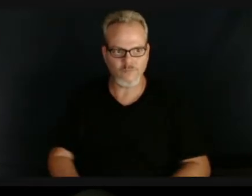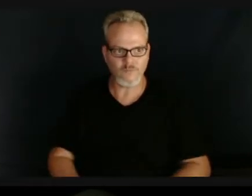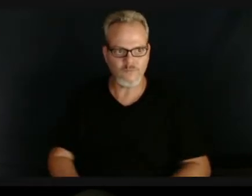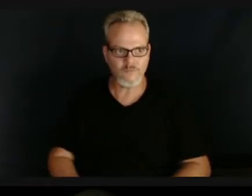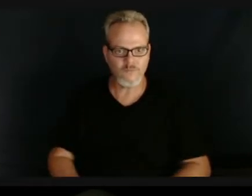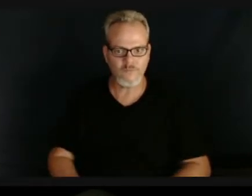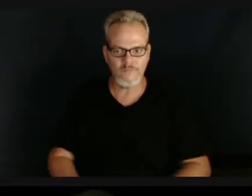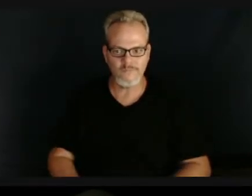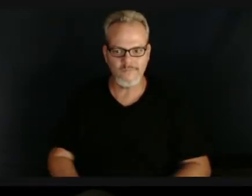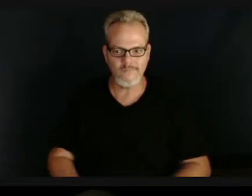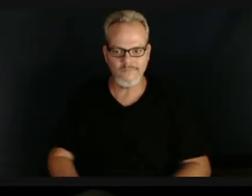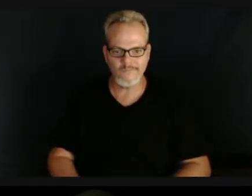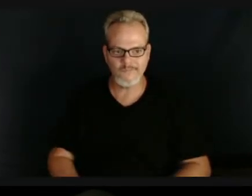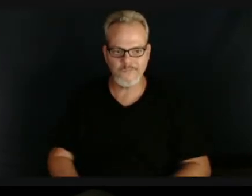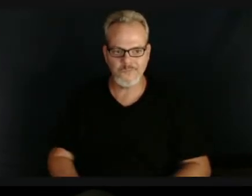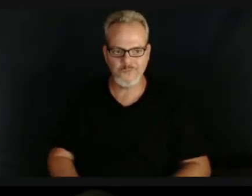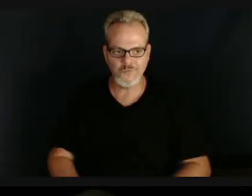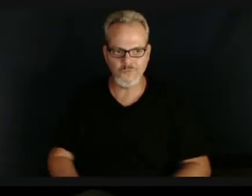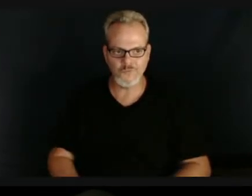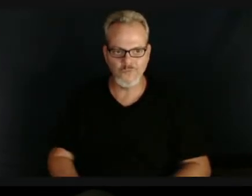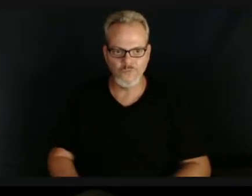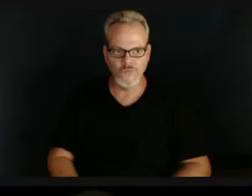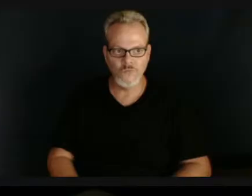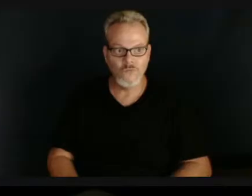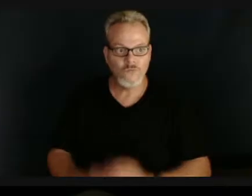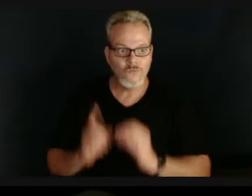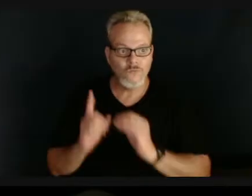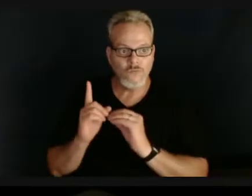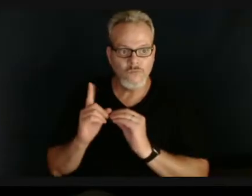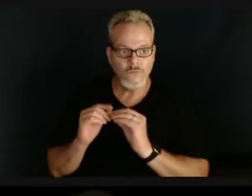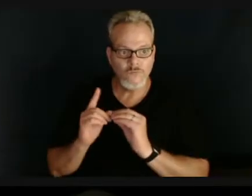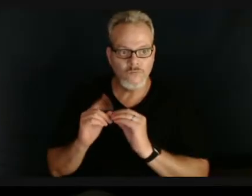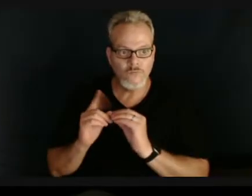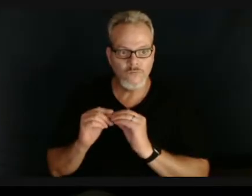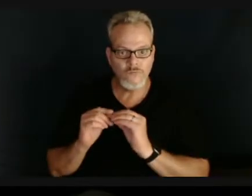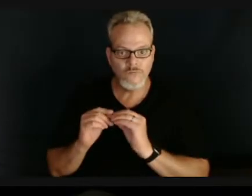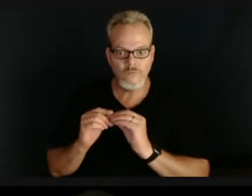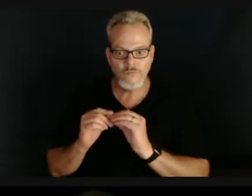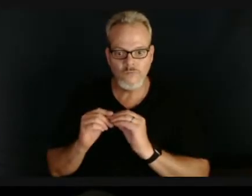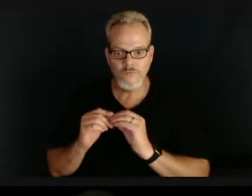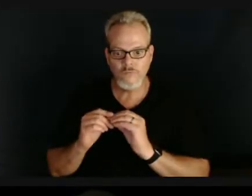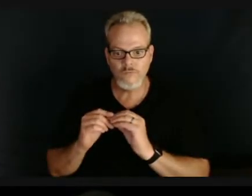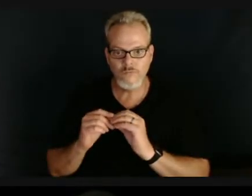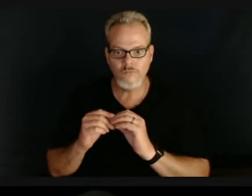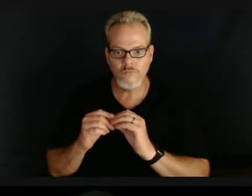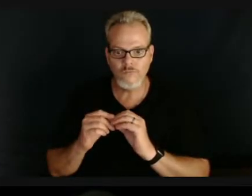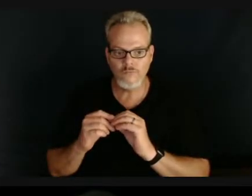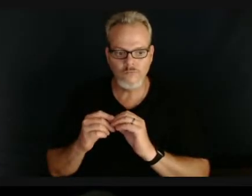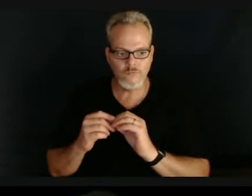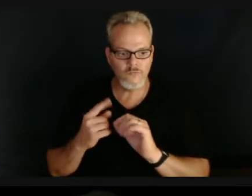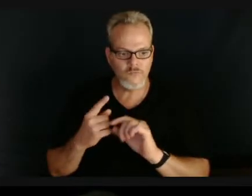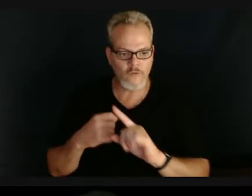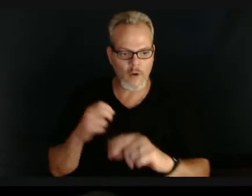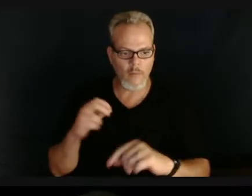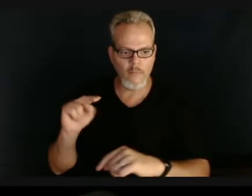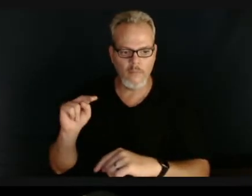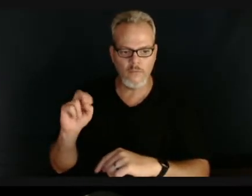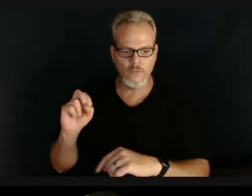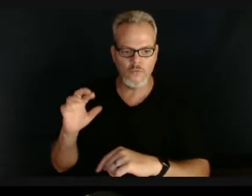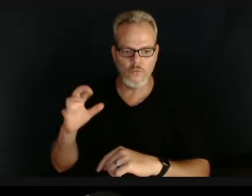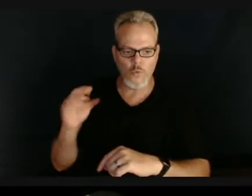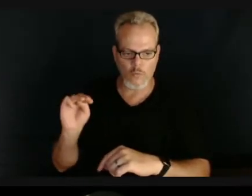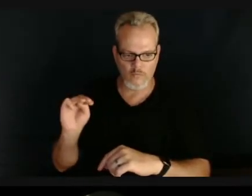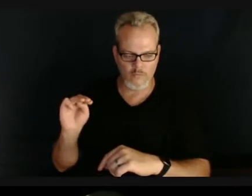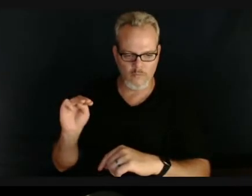All right. And we'll do one more here. I got from Norm.